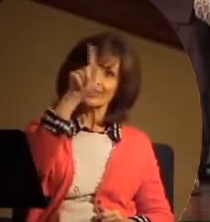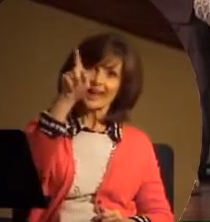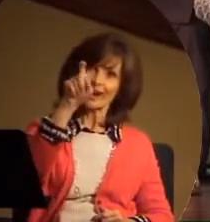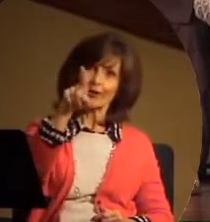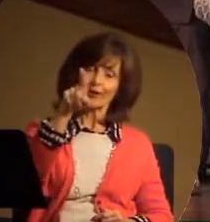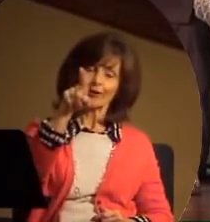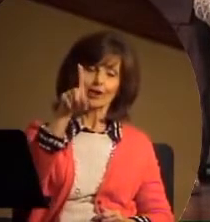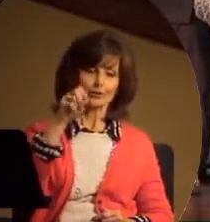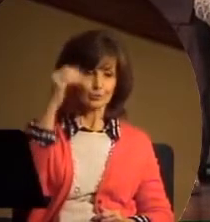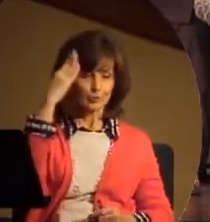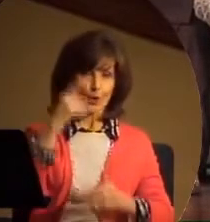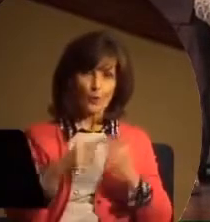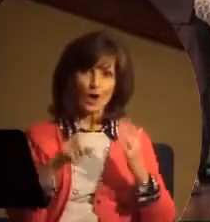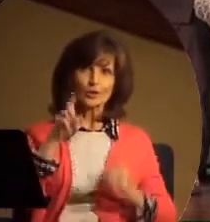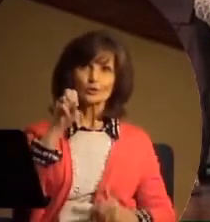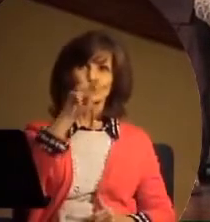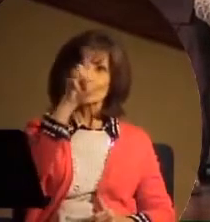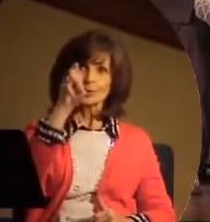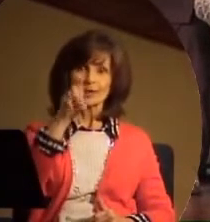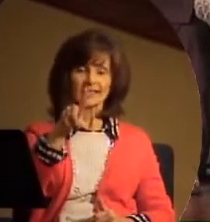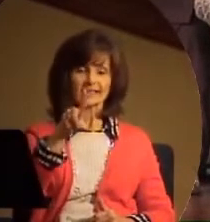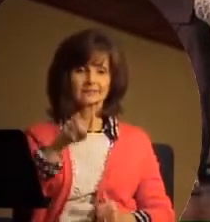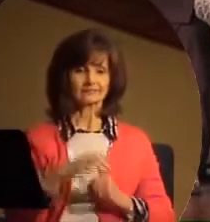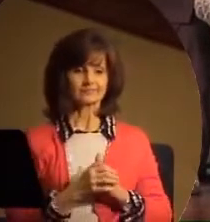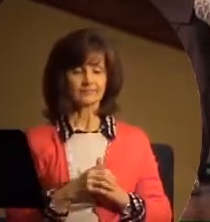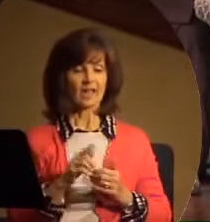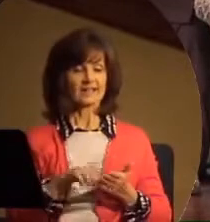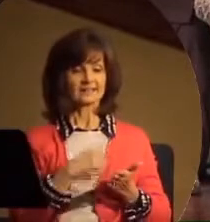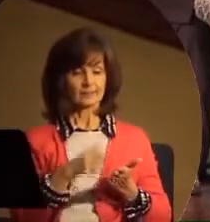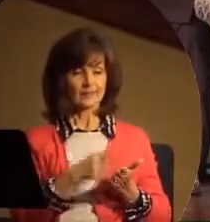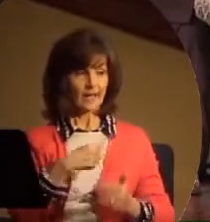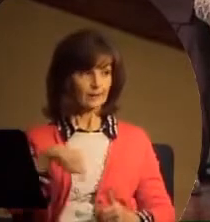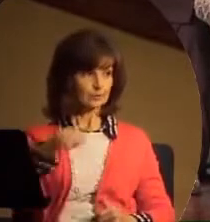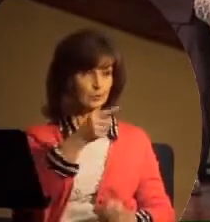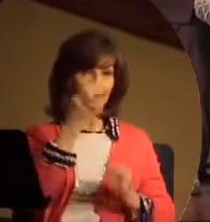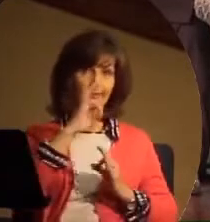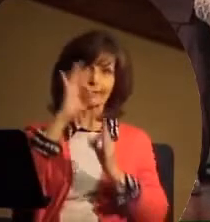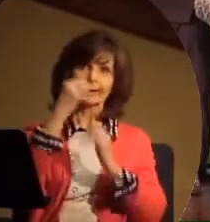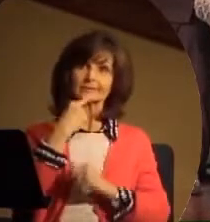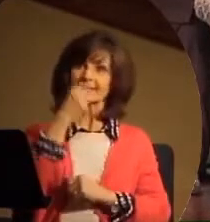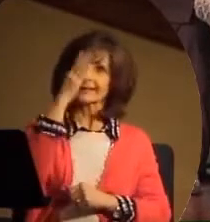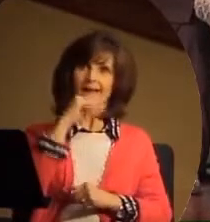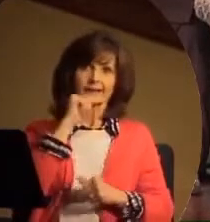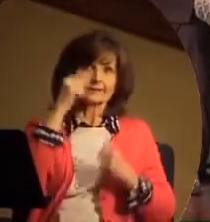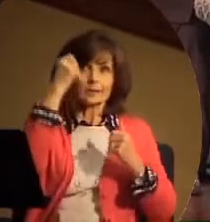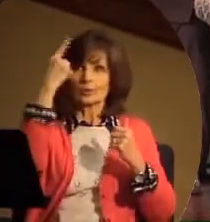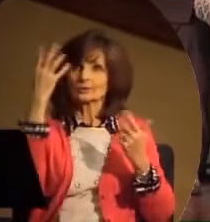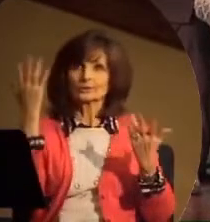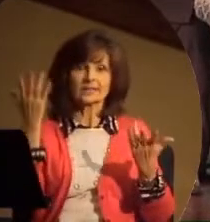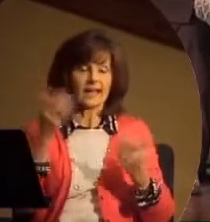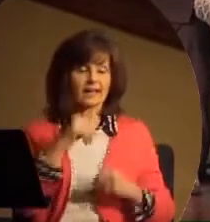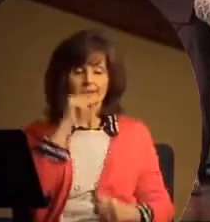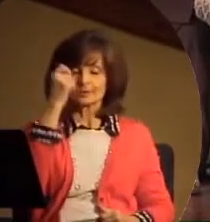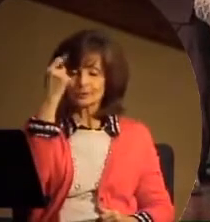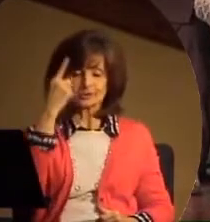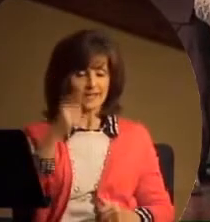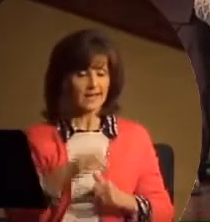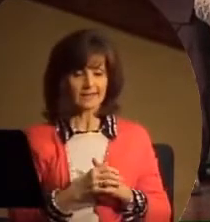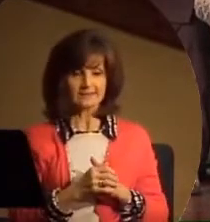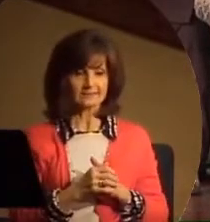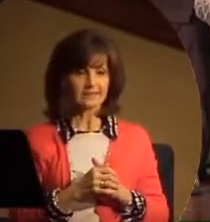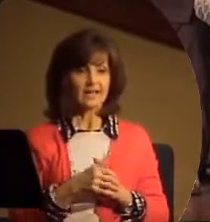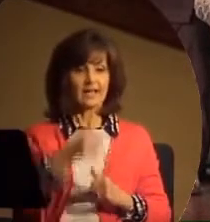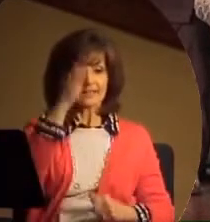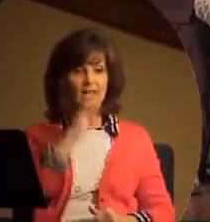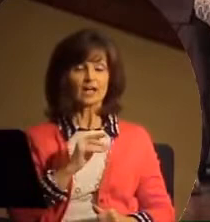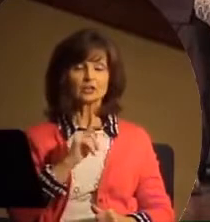God, do you know what you're doing? Sometimes you ever want to look up to heaven and just say, God, I don't get it. I don't understand. God, do